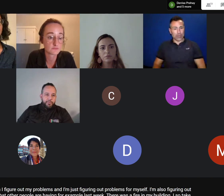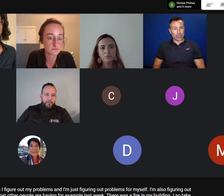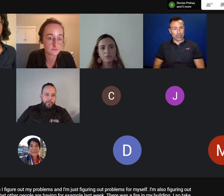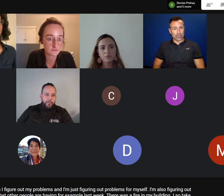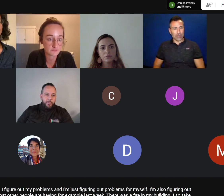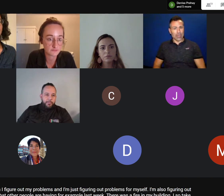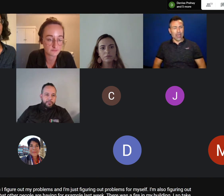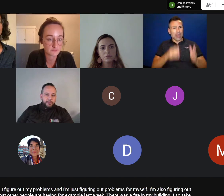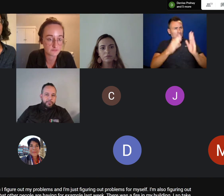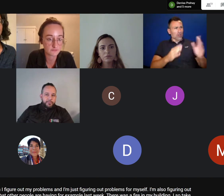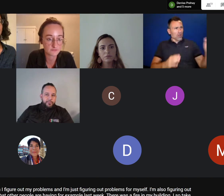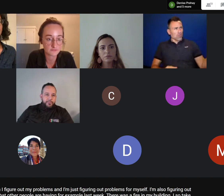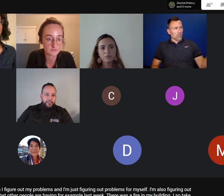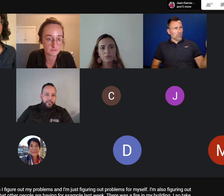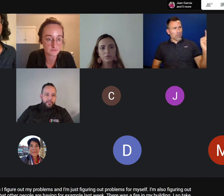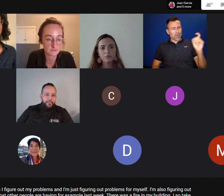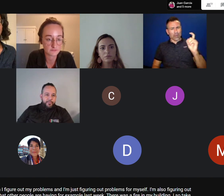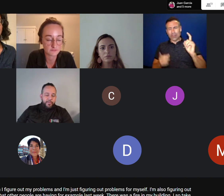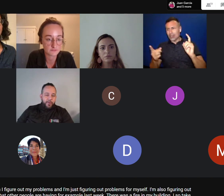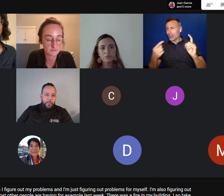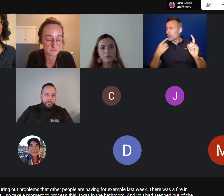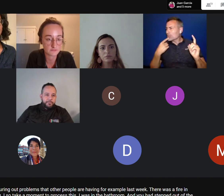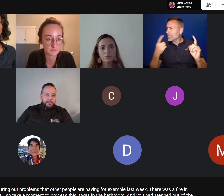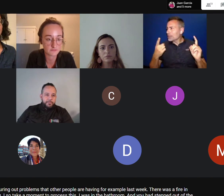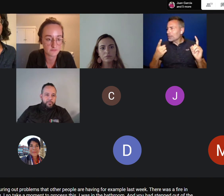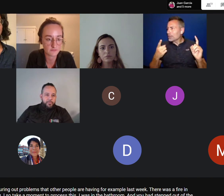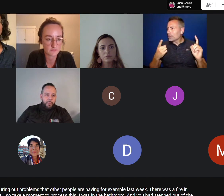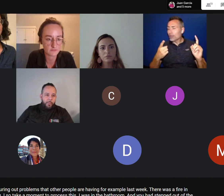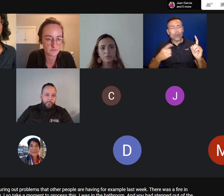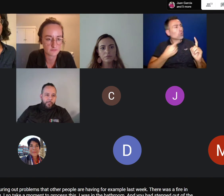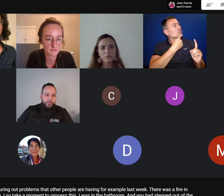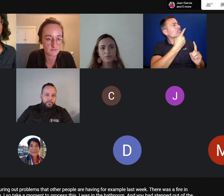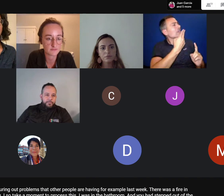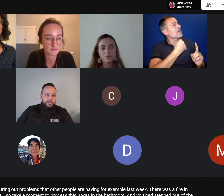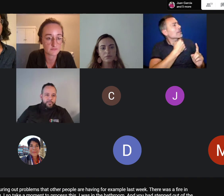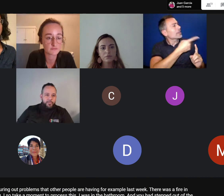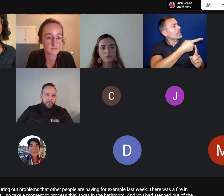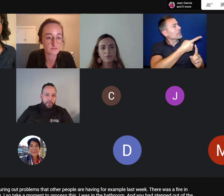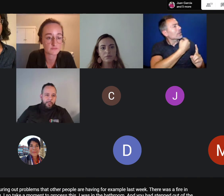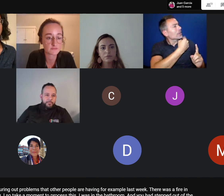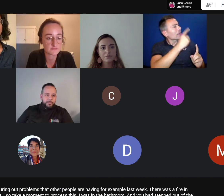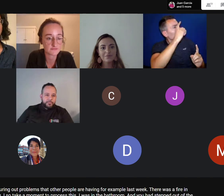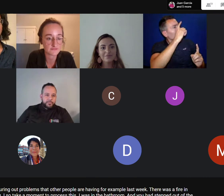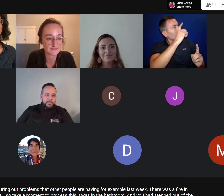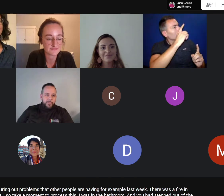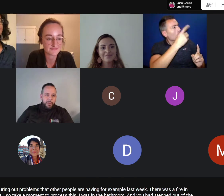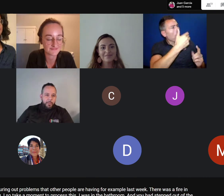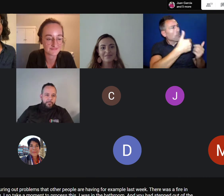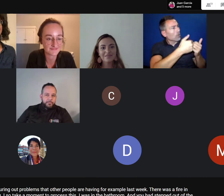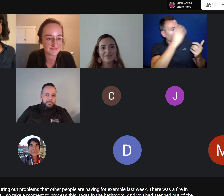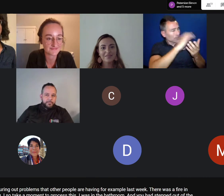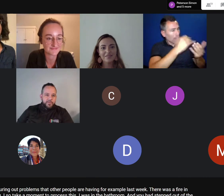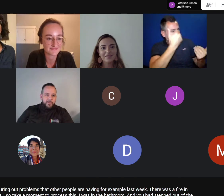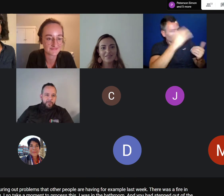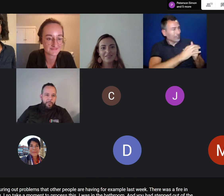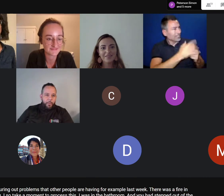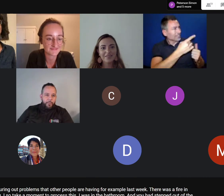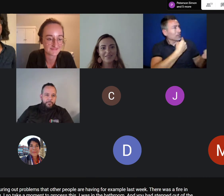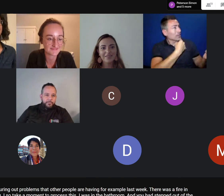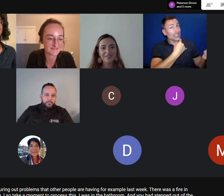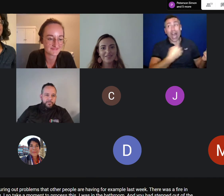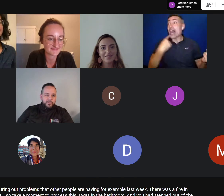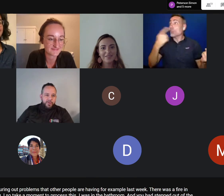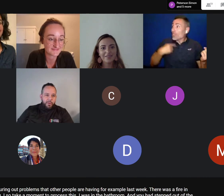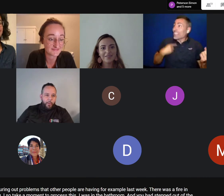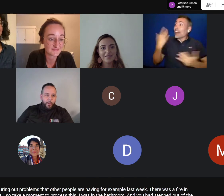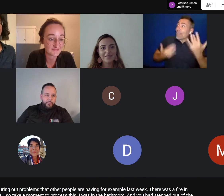didn't hear that. Oh, what is it that you said, honey? He said, there's a fire. And I'm like, what do you mean there's a